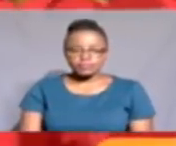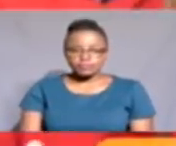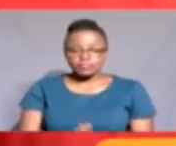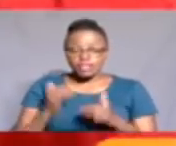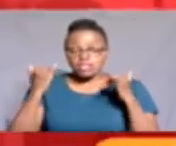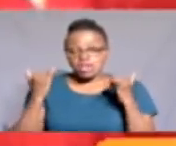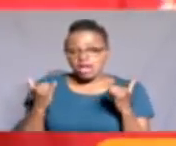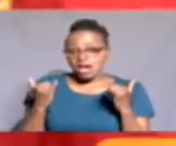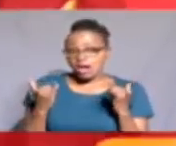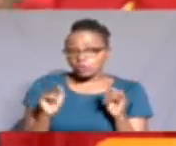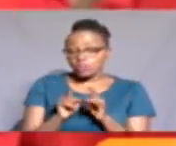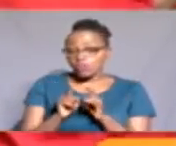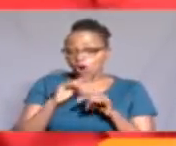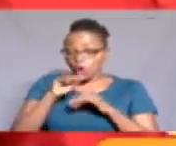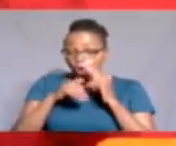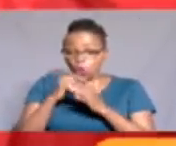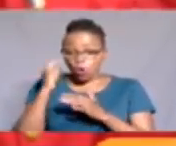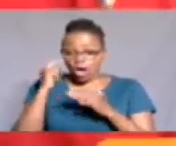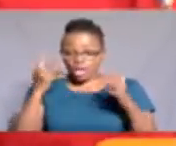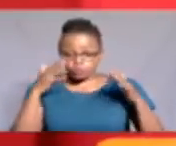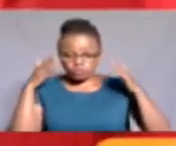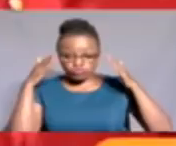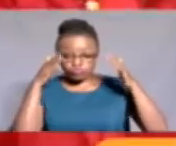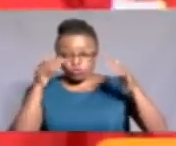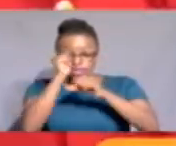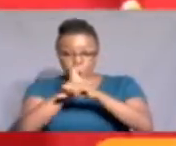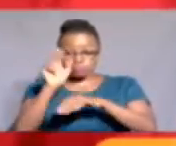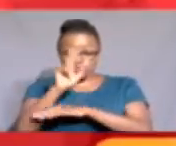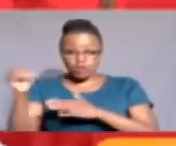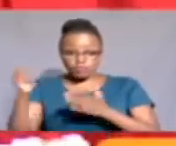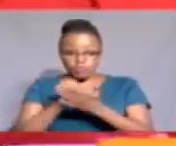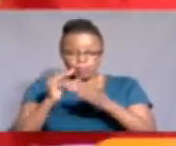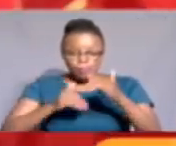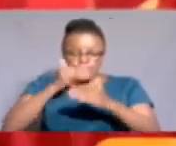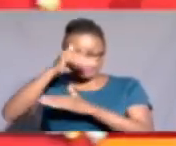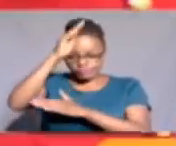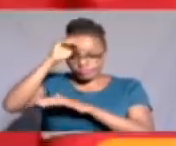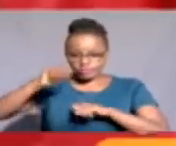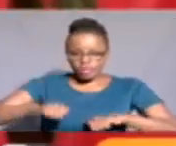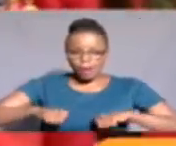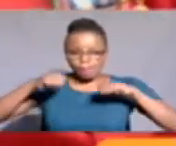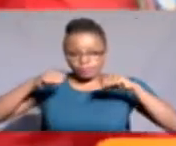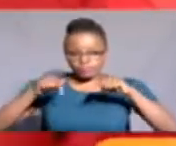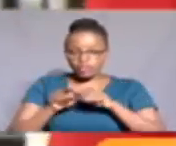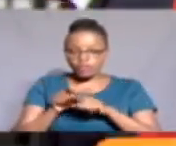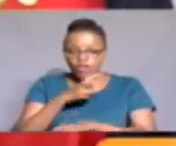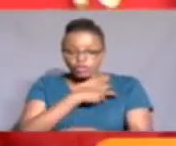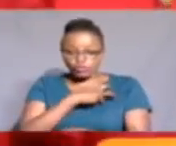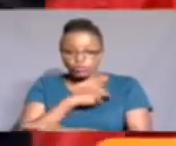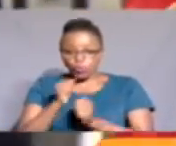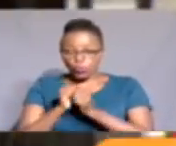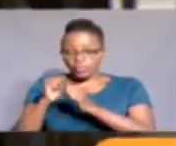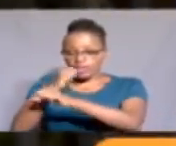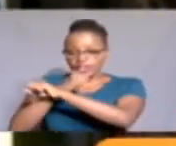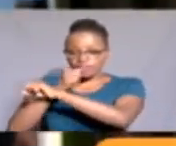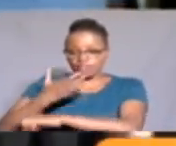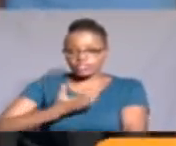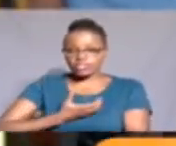For now, it's all eyes on President Kenyatta as he appoints the next military boss in consultation with the Defense